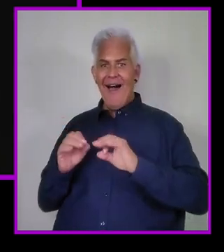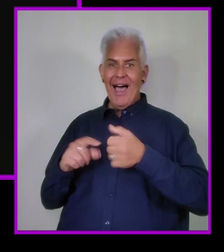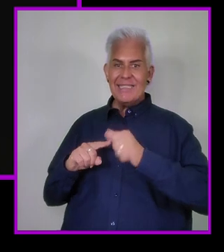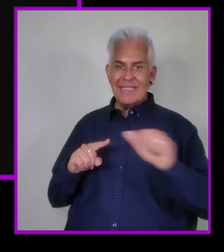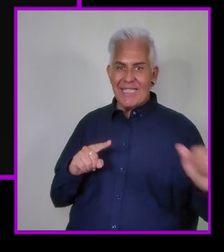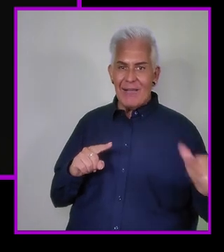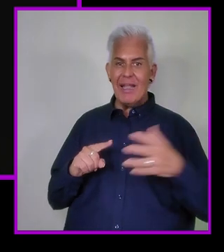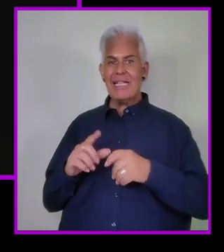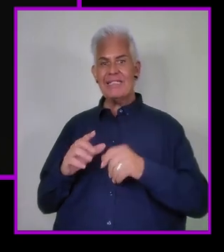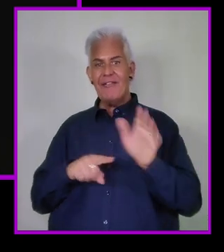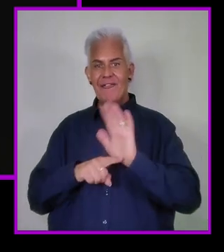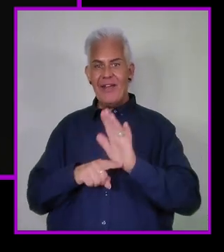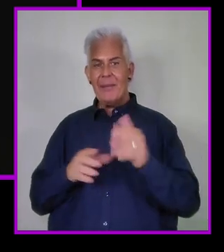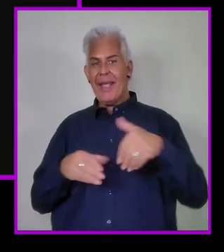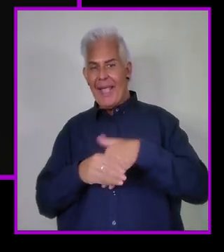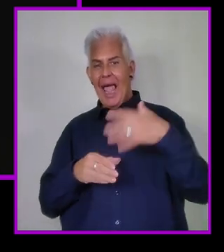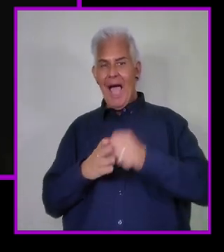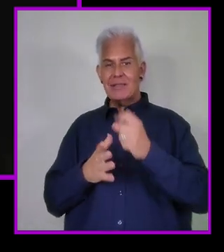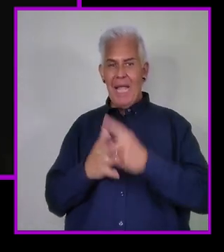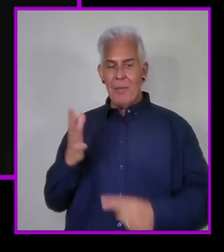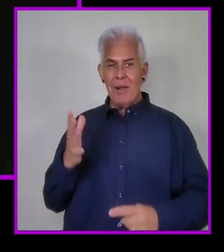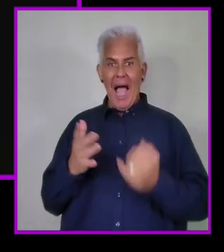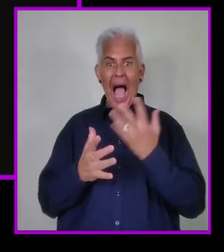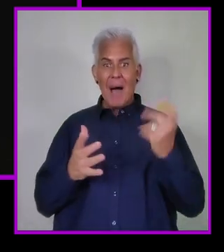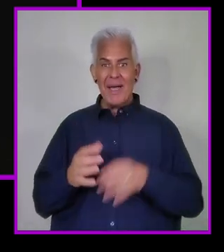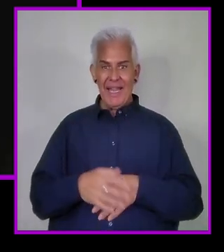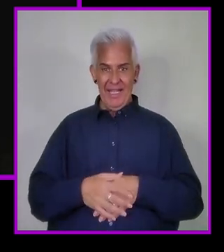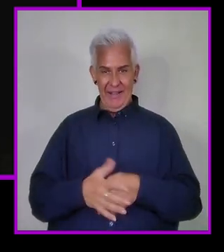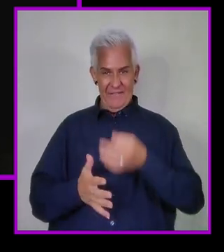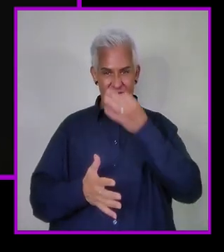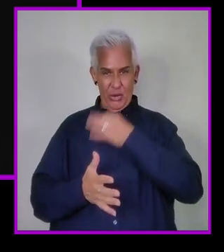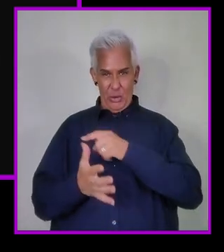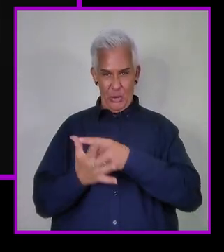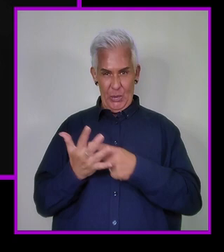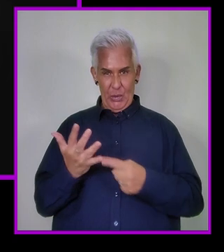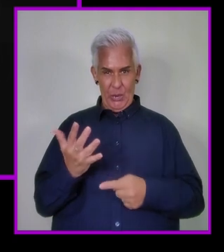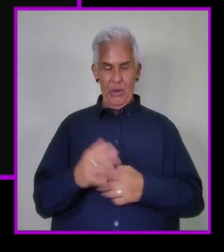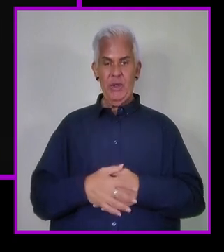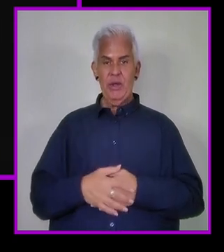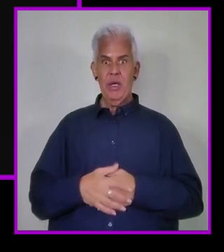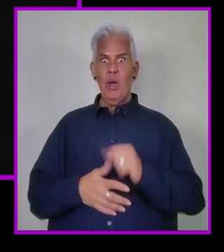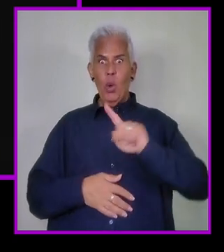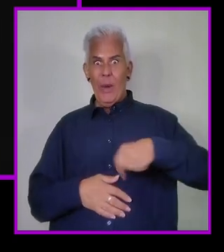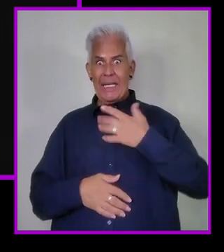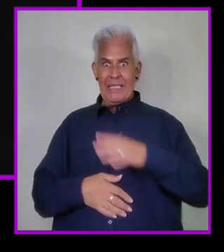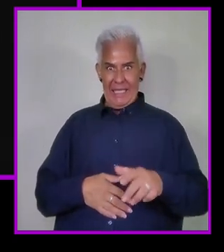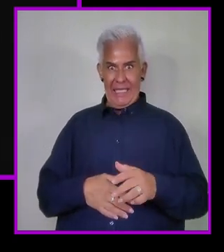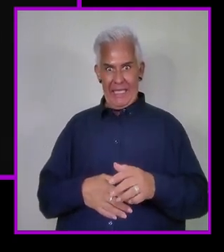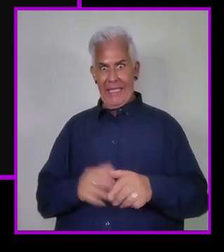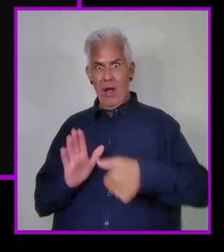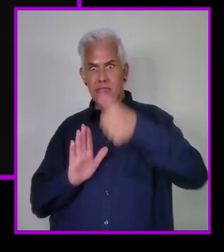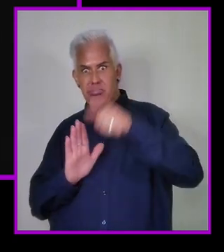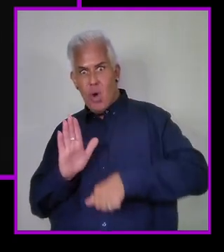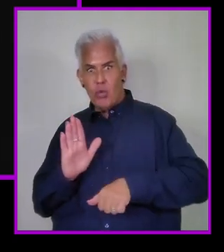feature disability or disabled people, but we can literally count them on our fingers and we can all name them. But until we've got lots of programmes coming through,